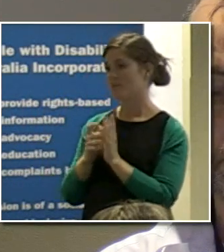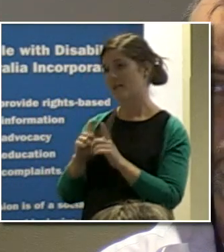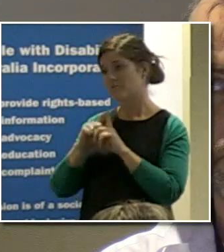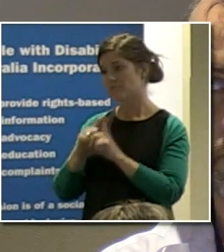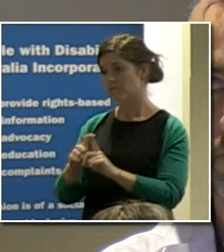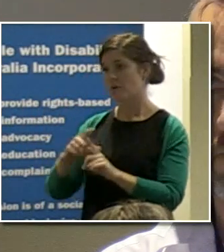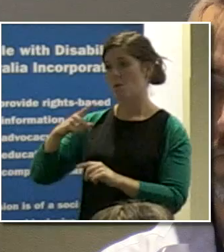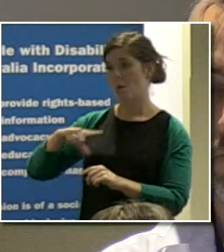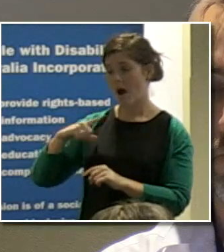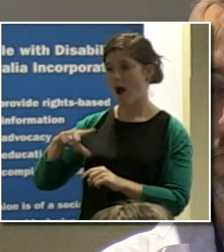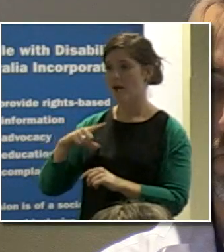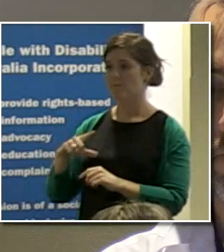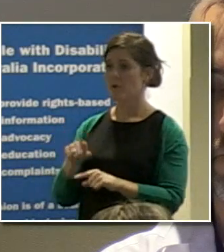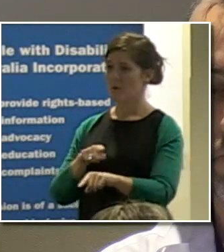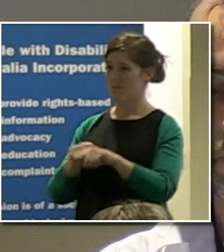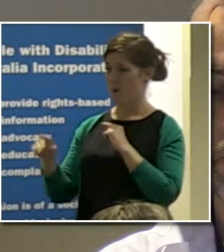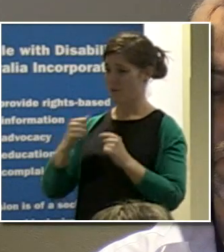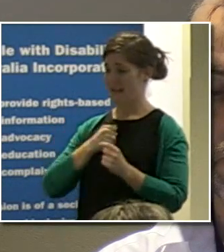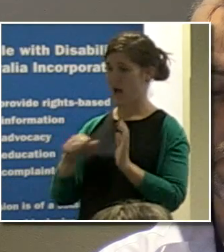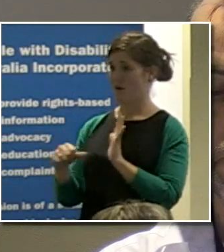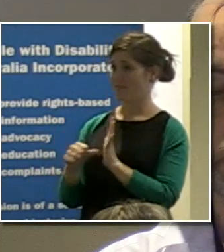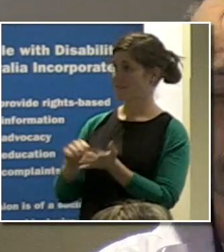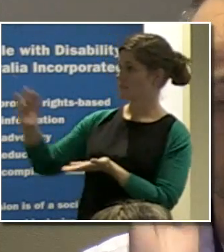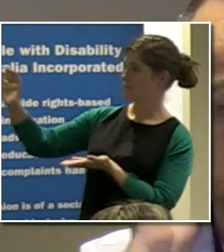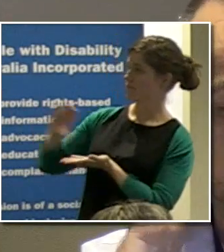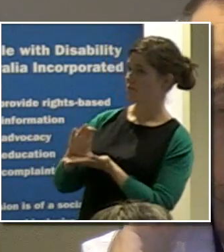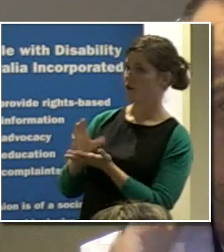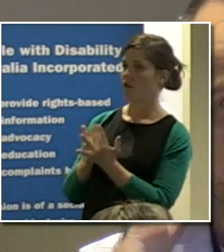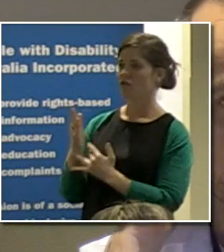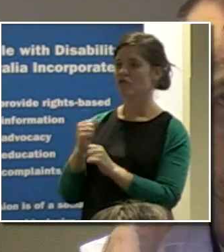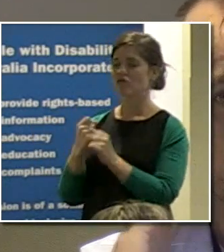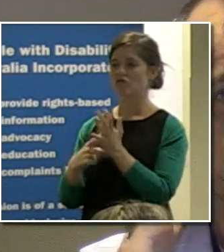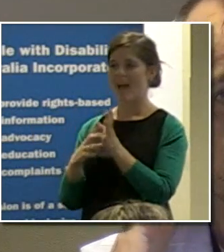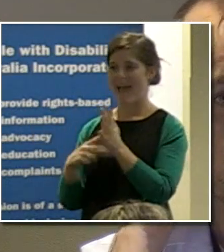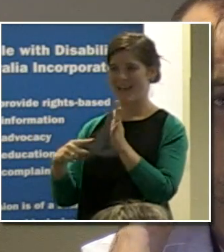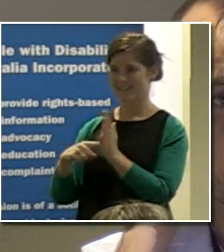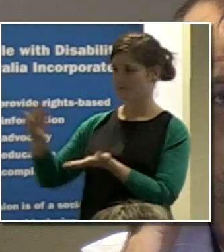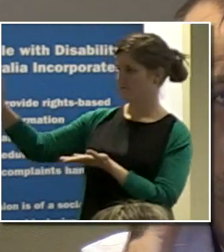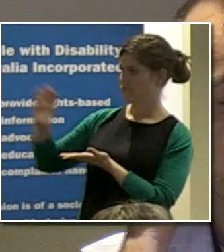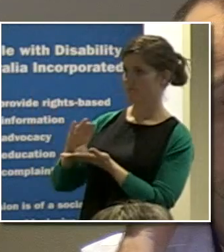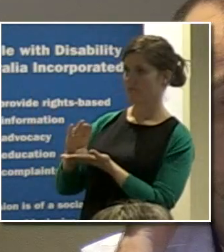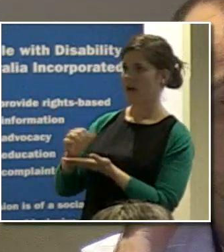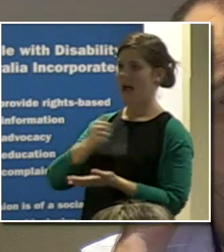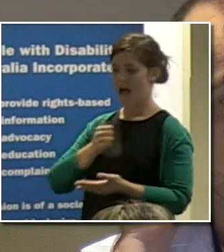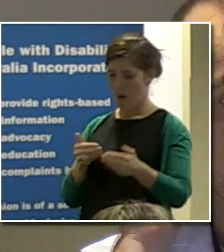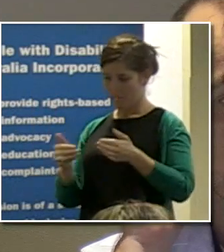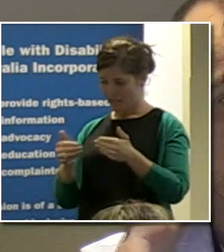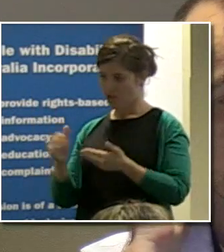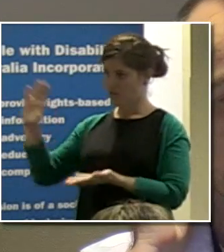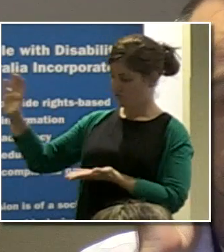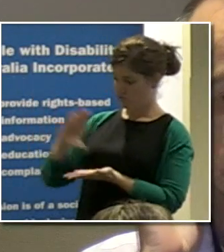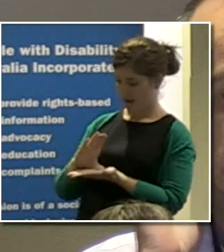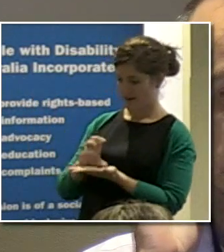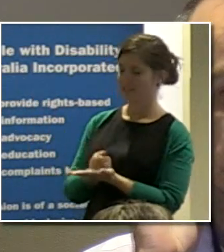things, I guess we get most of our funding by way of grants, and we budget for those grants to be spent in